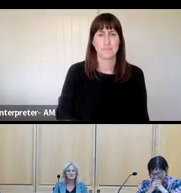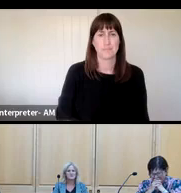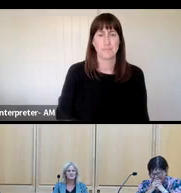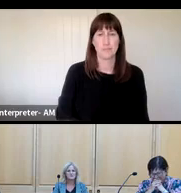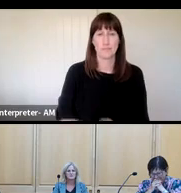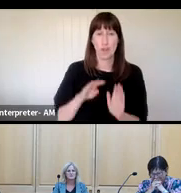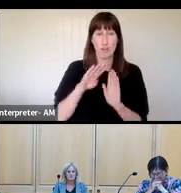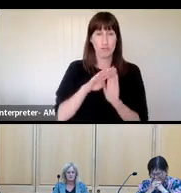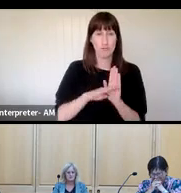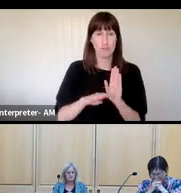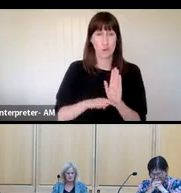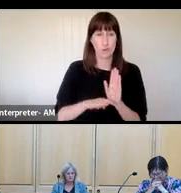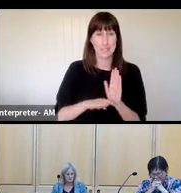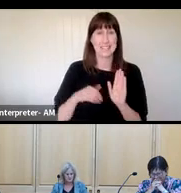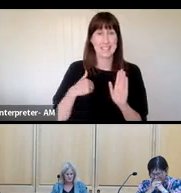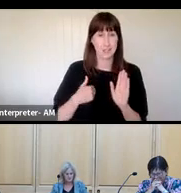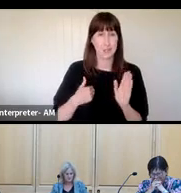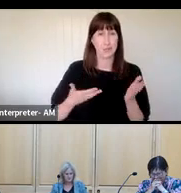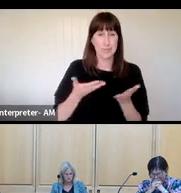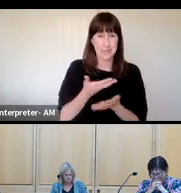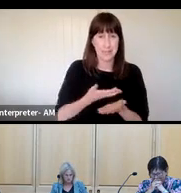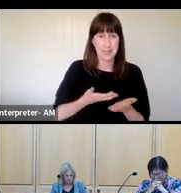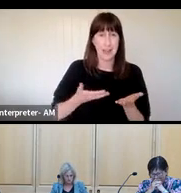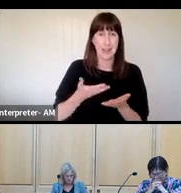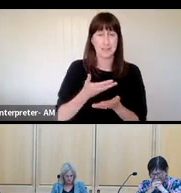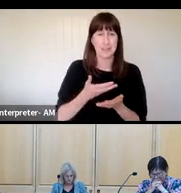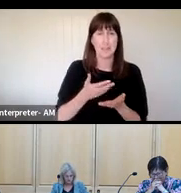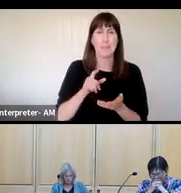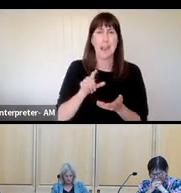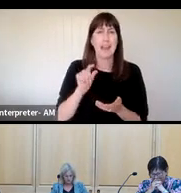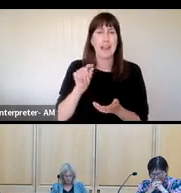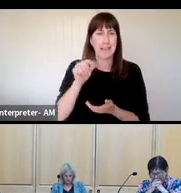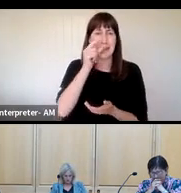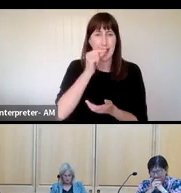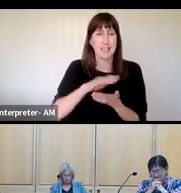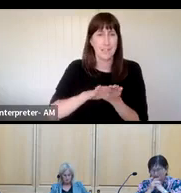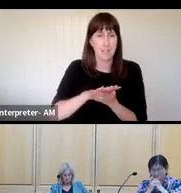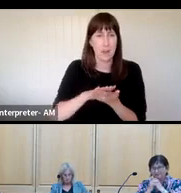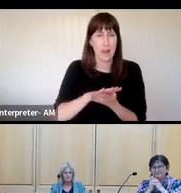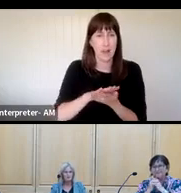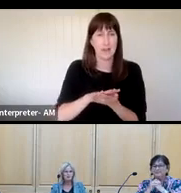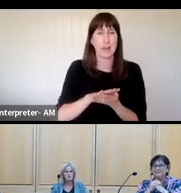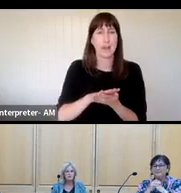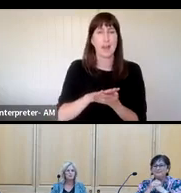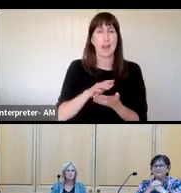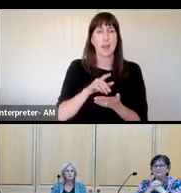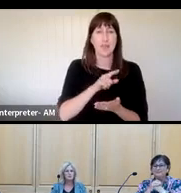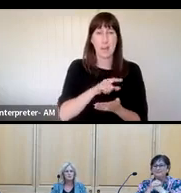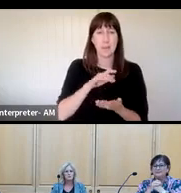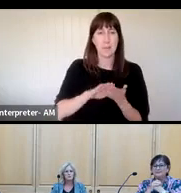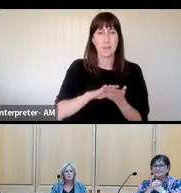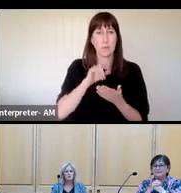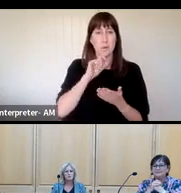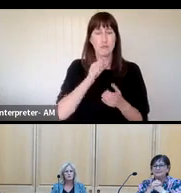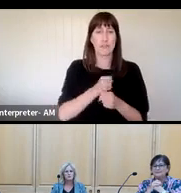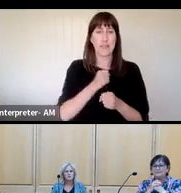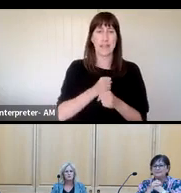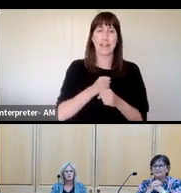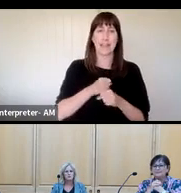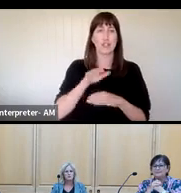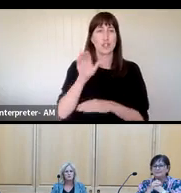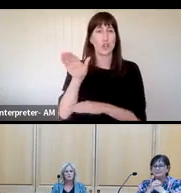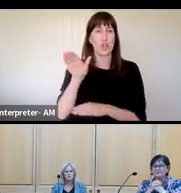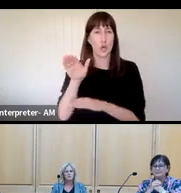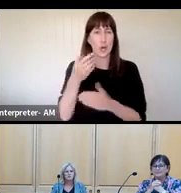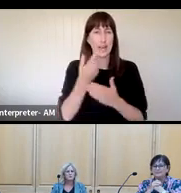Rules which would need to be discussed and defined at a later stage would create an external independent process with the